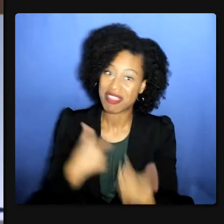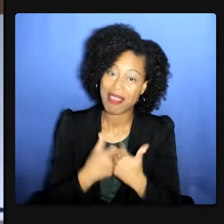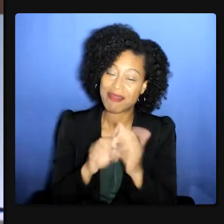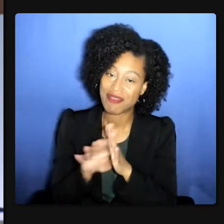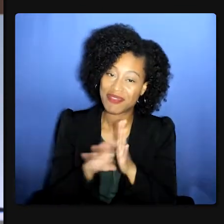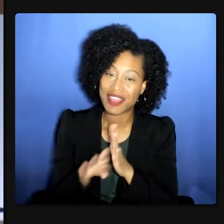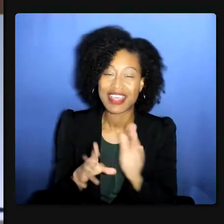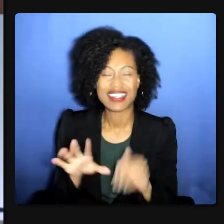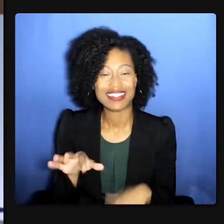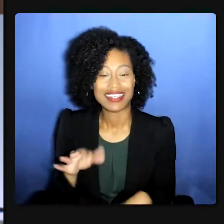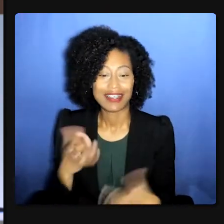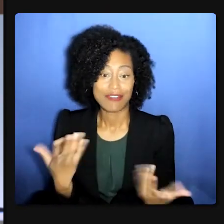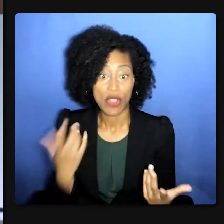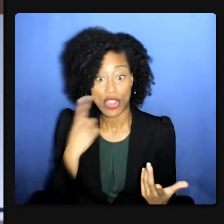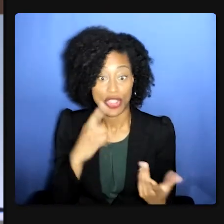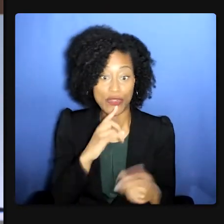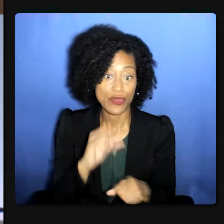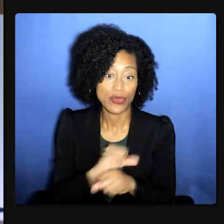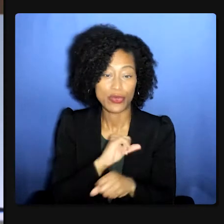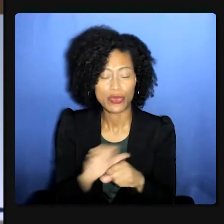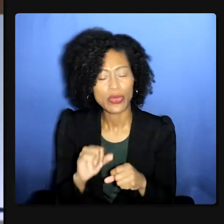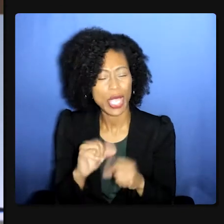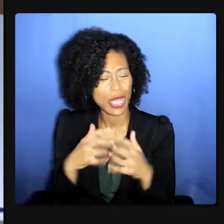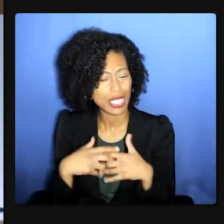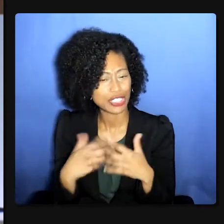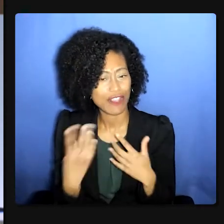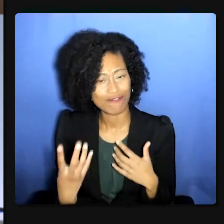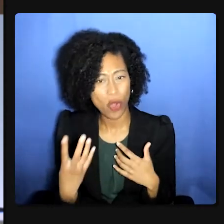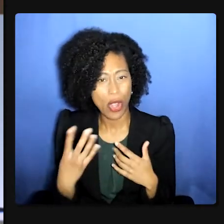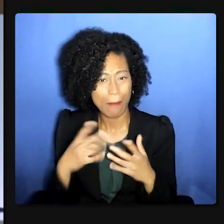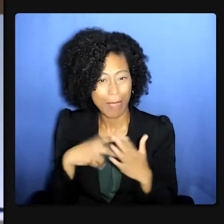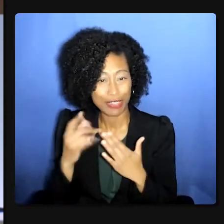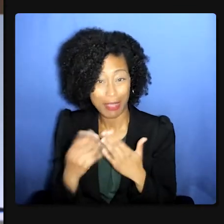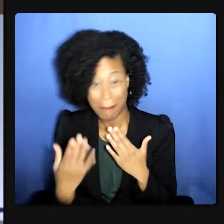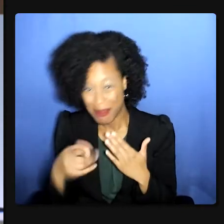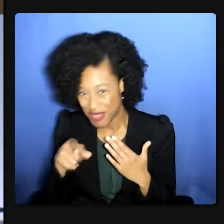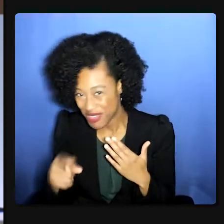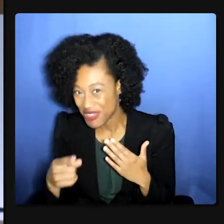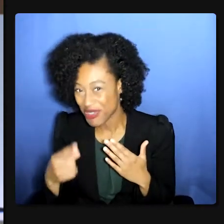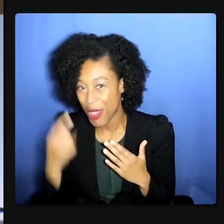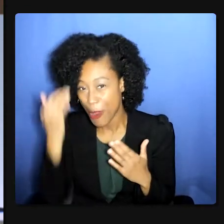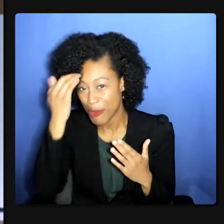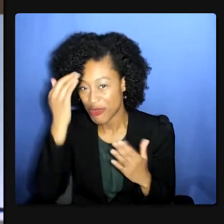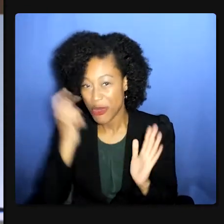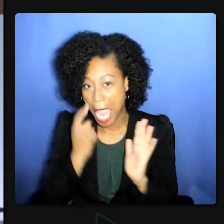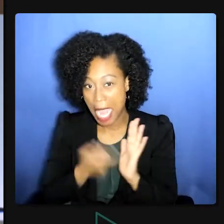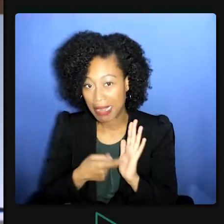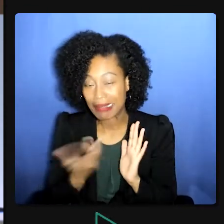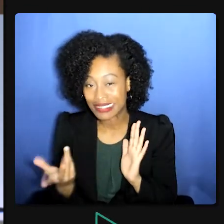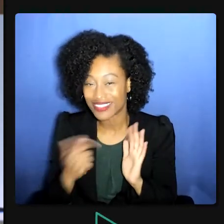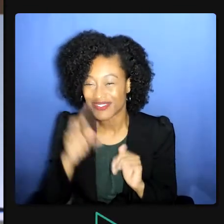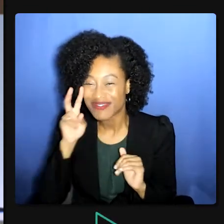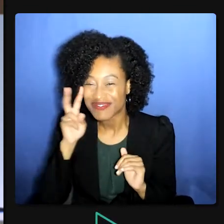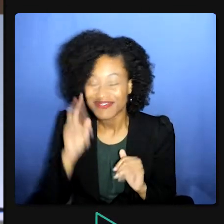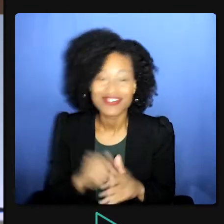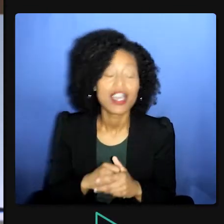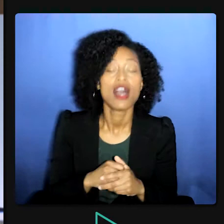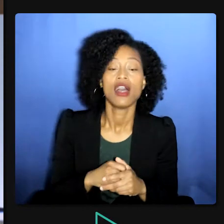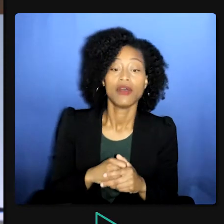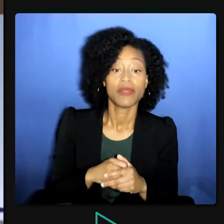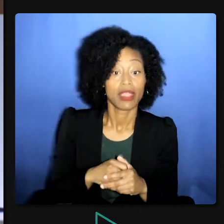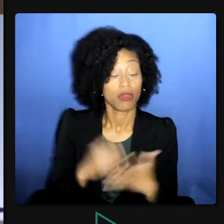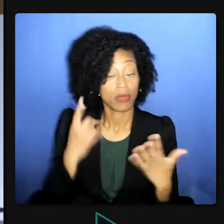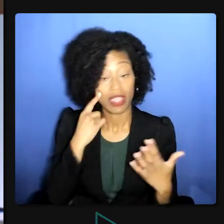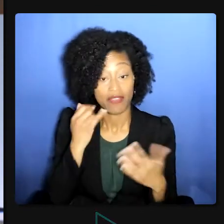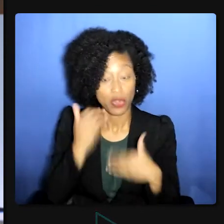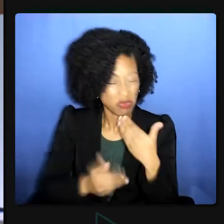development represented by a sample Unreal Engine 4 project that may look familiar to you. Let's see how changes a designer makes in the game